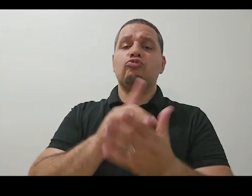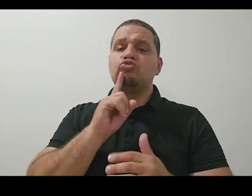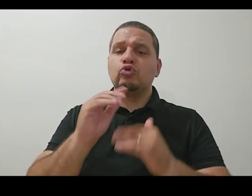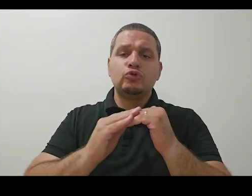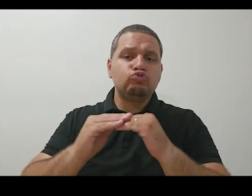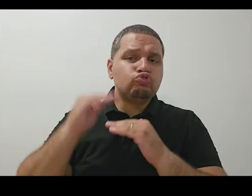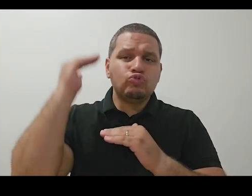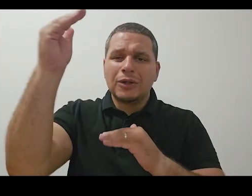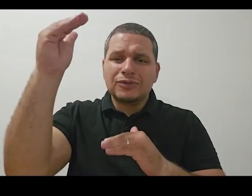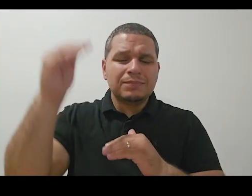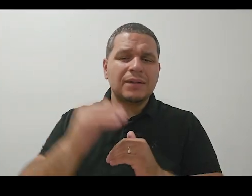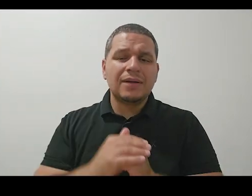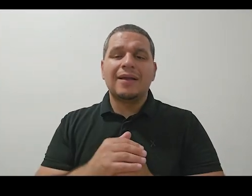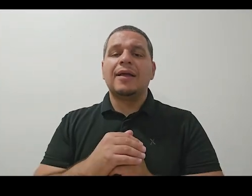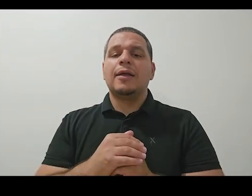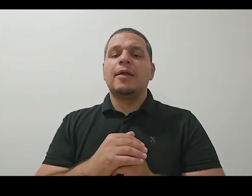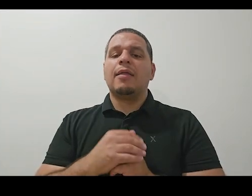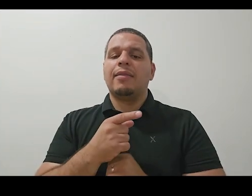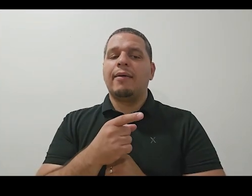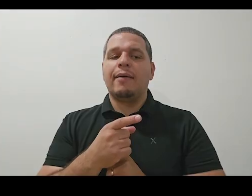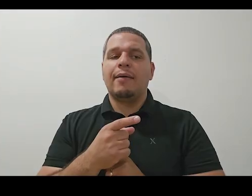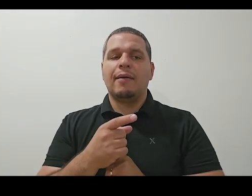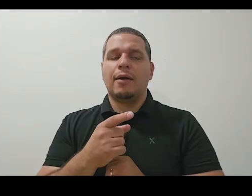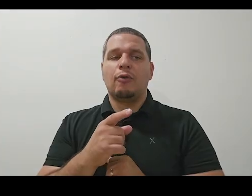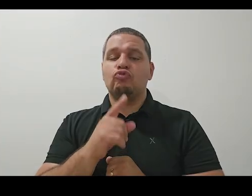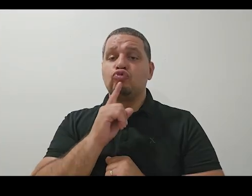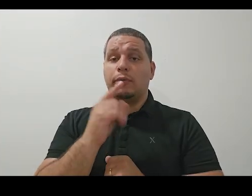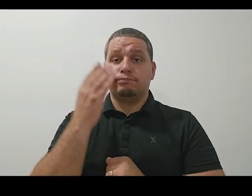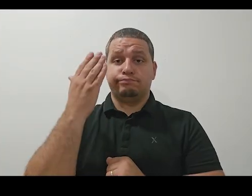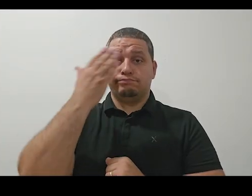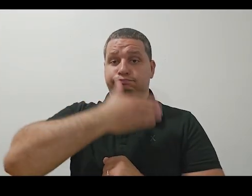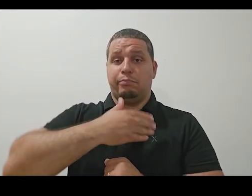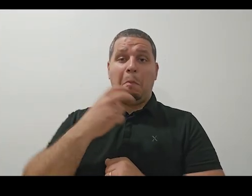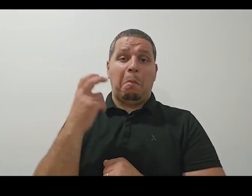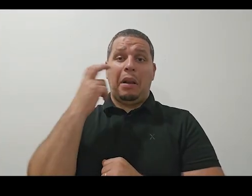they really kind of got